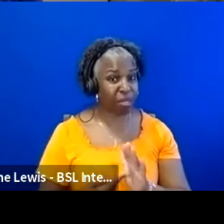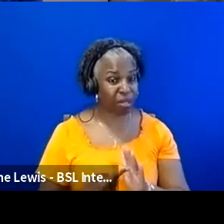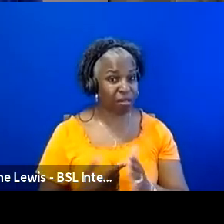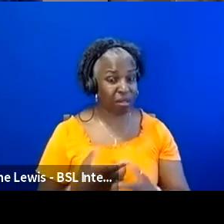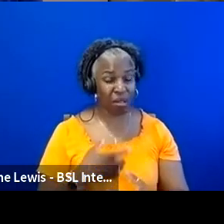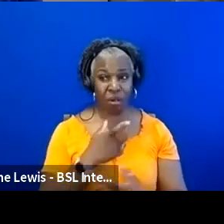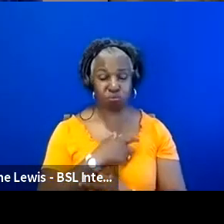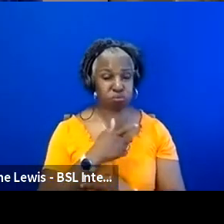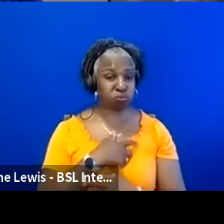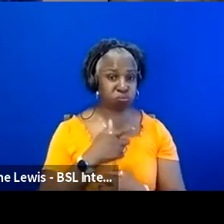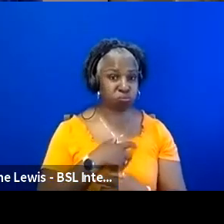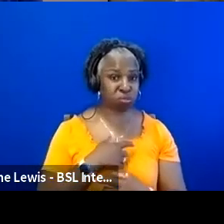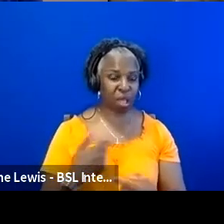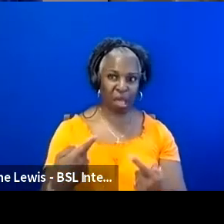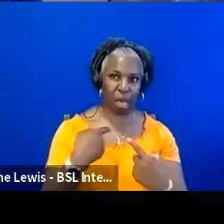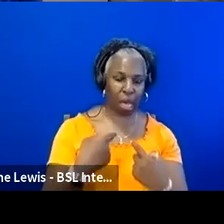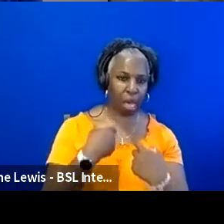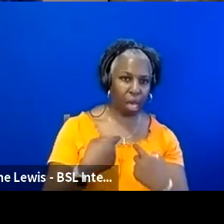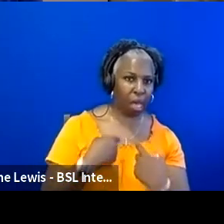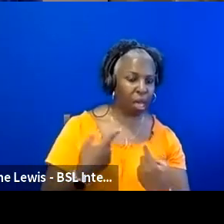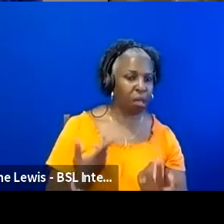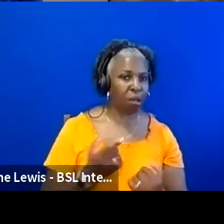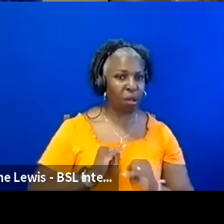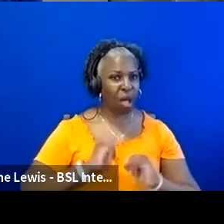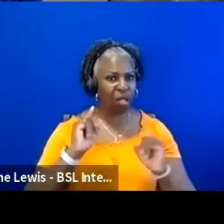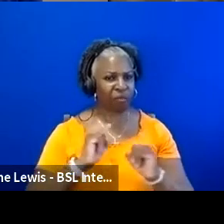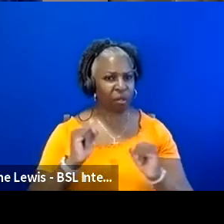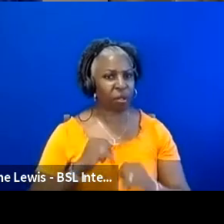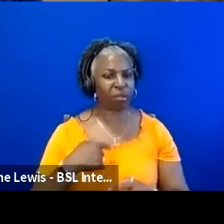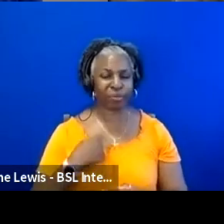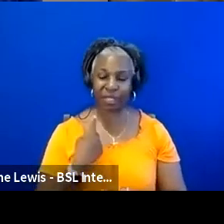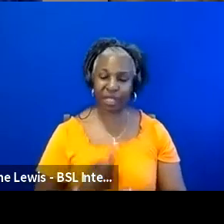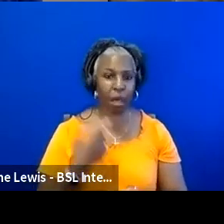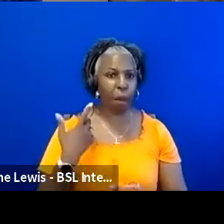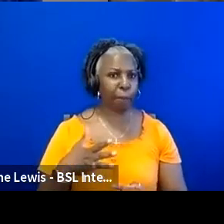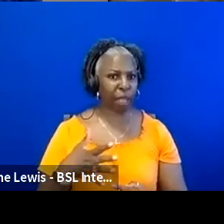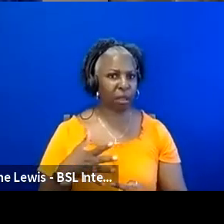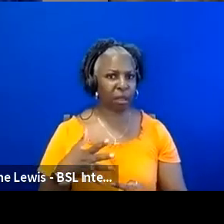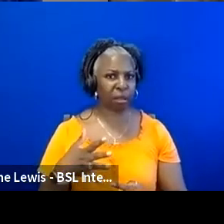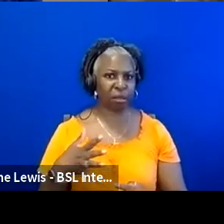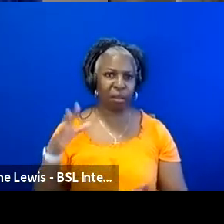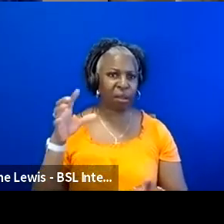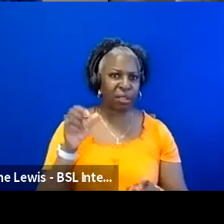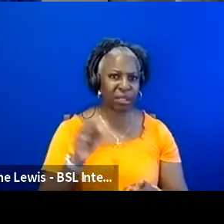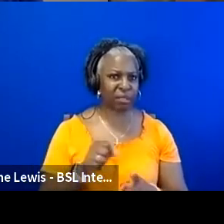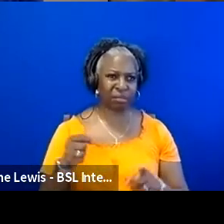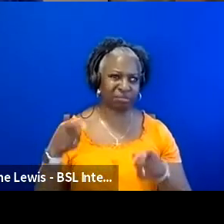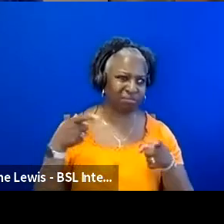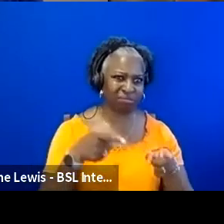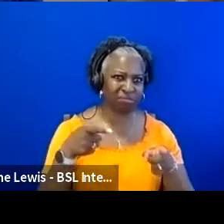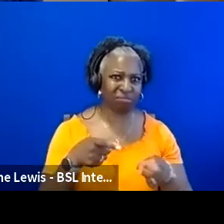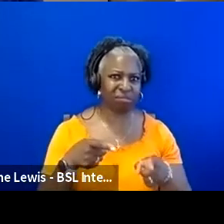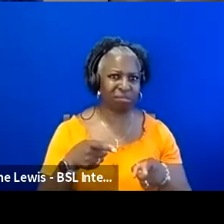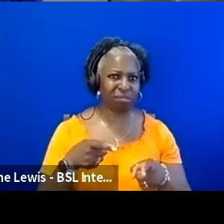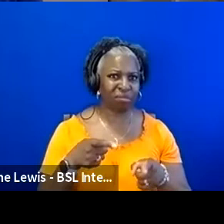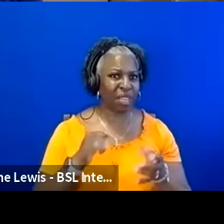be inundated. Mm. I know that I was, you know, once attacked by Saudi Arabian trolls and bots, and I had to